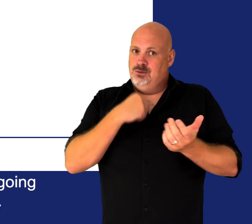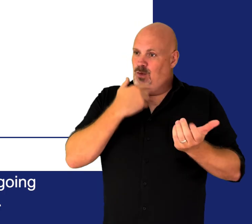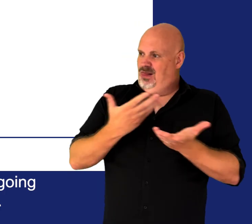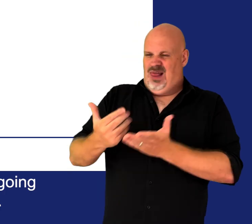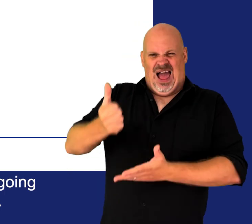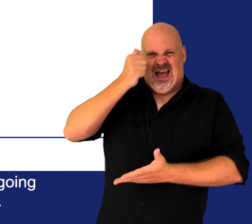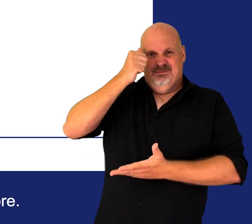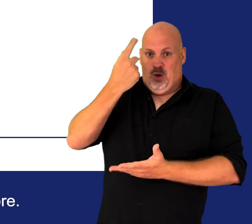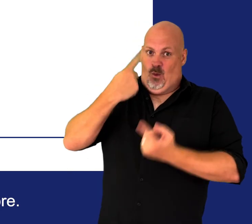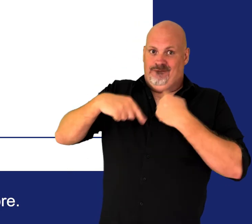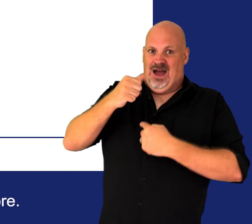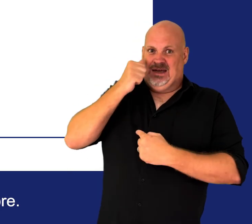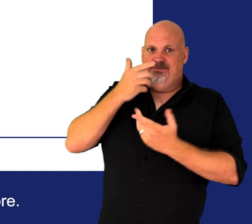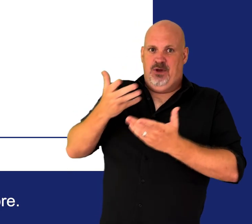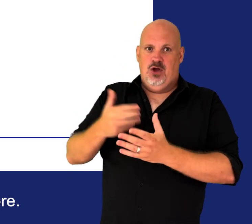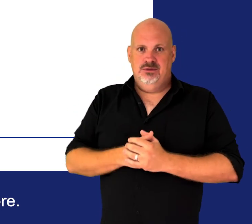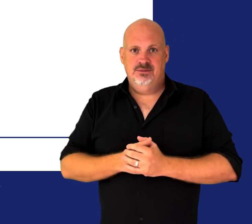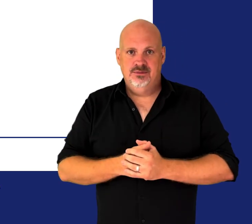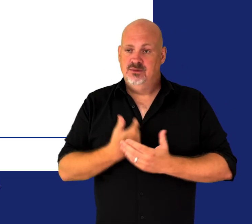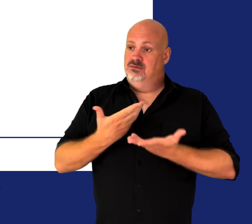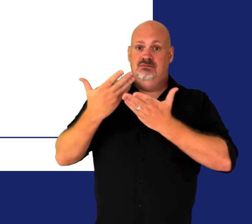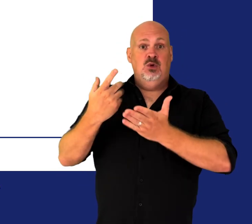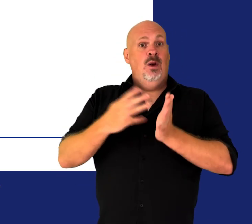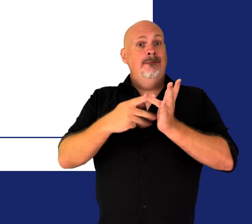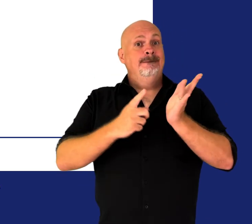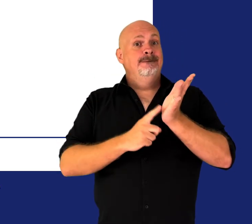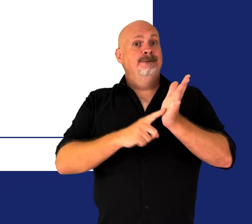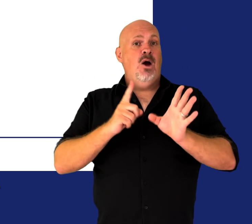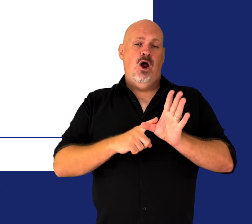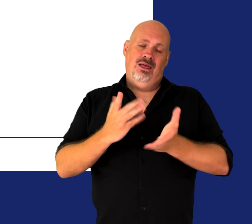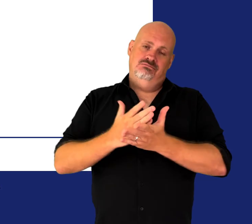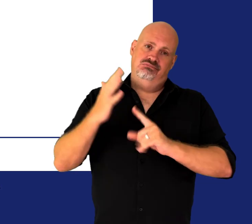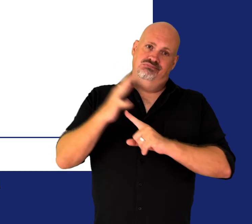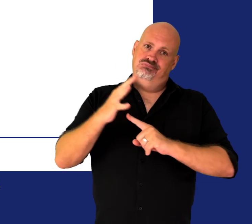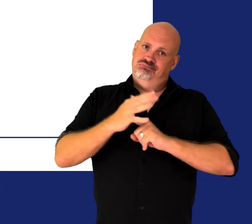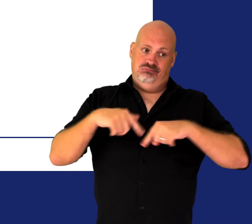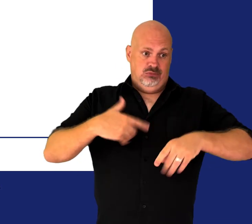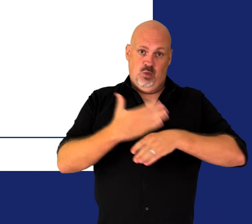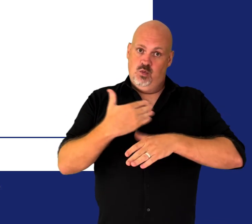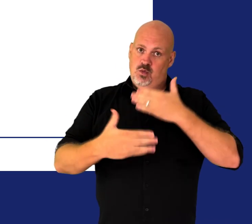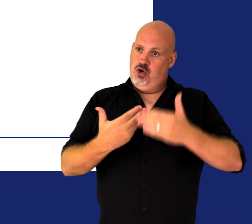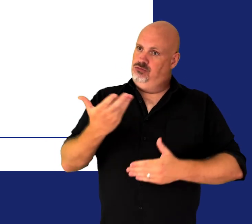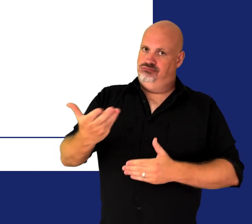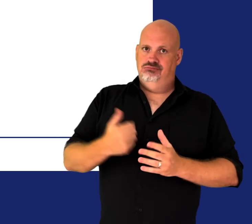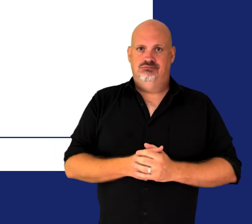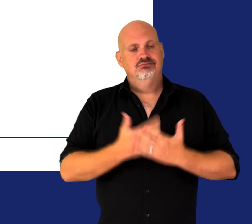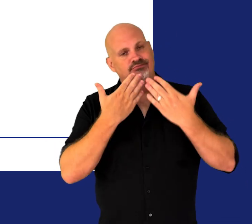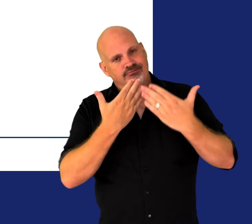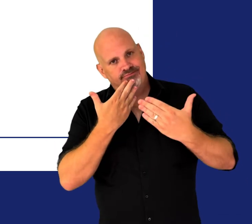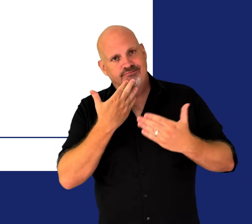over to one of our experts, so you don't have to listen to me anymore. So I'm going to pass over to Molly, who's been integral to this work. Thank you.